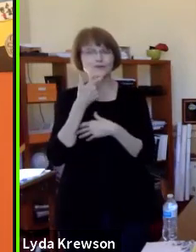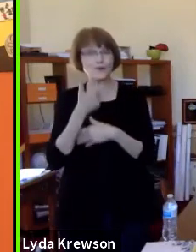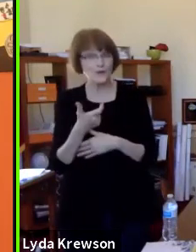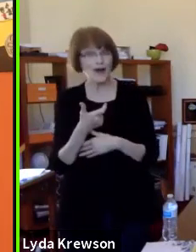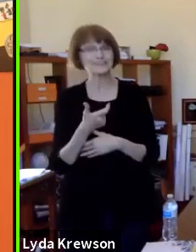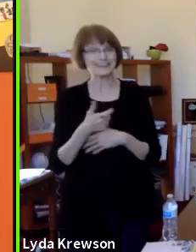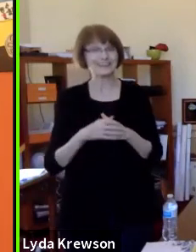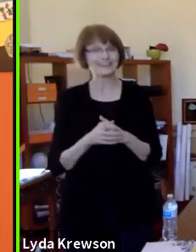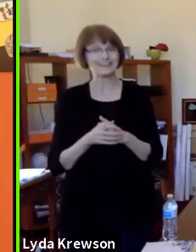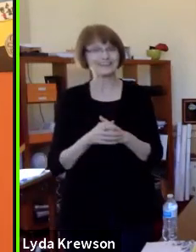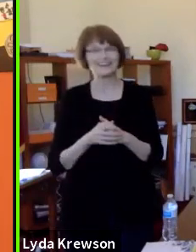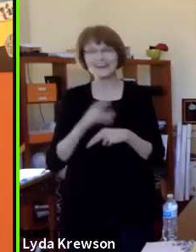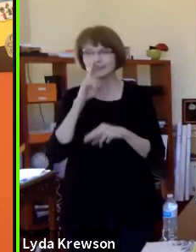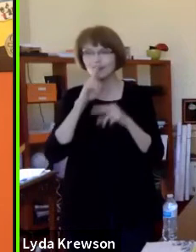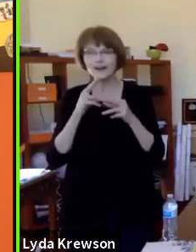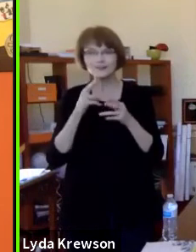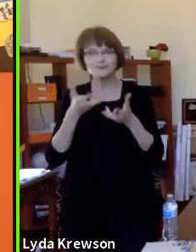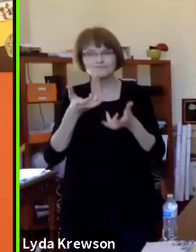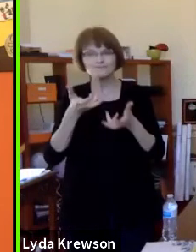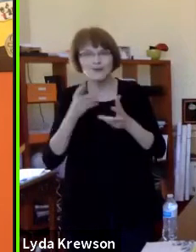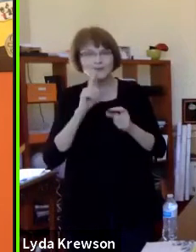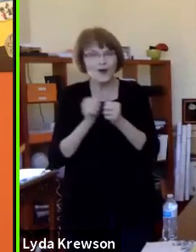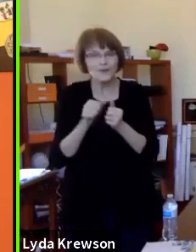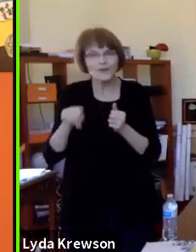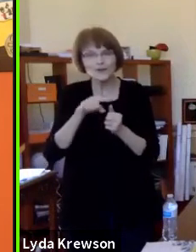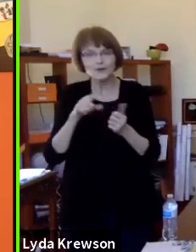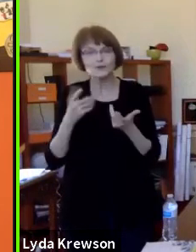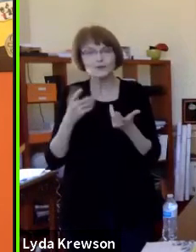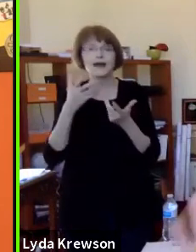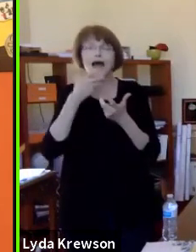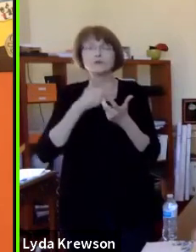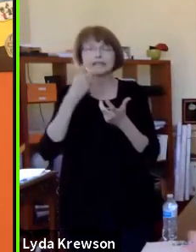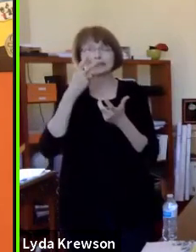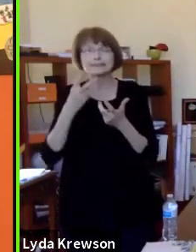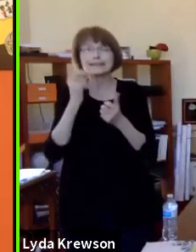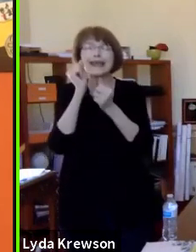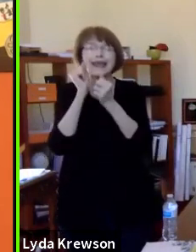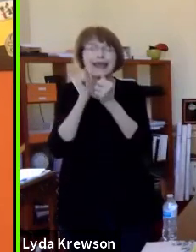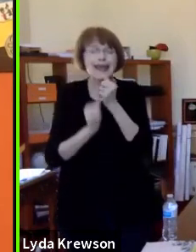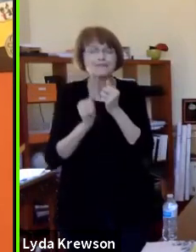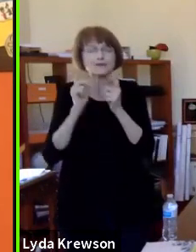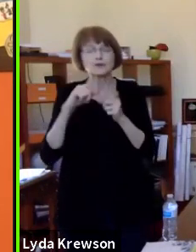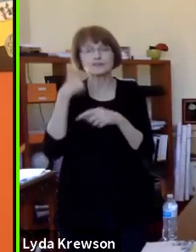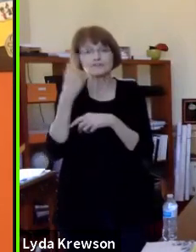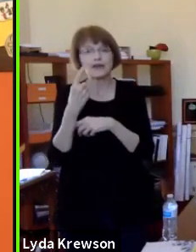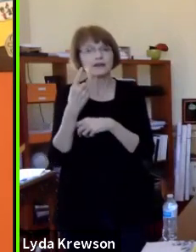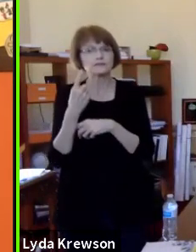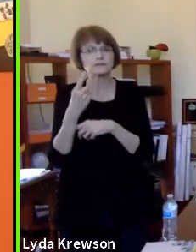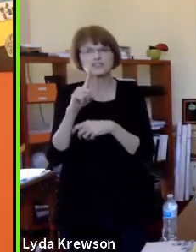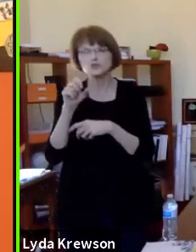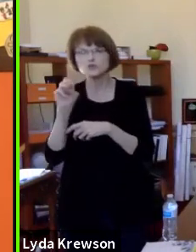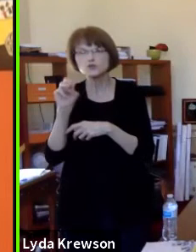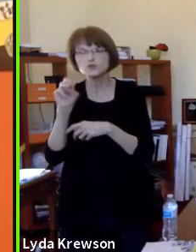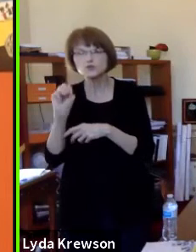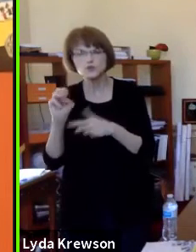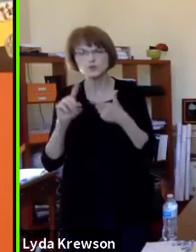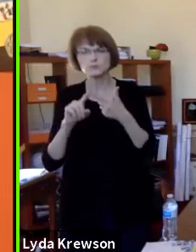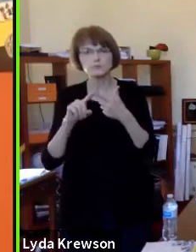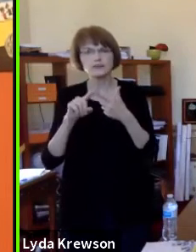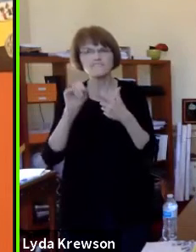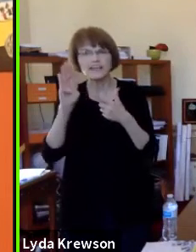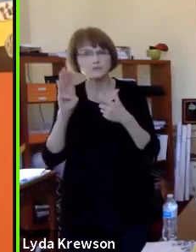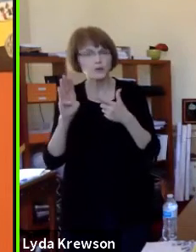watching. It's so much fun to talk with you all. I wish I could see everybody on this, what are we on here, Zoom or